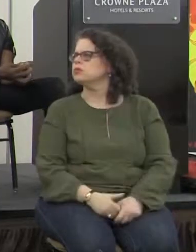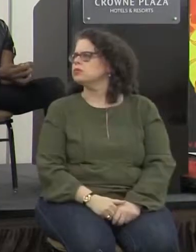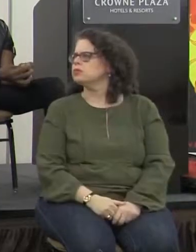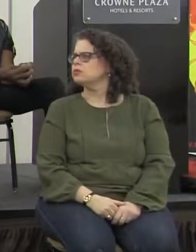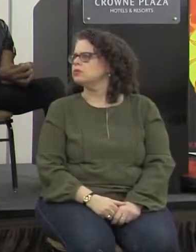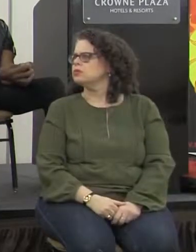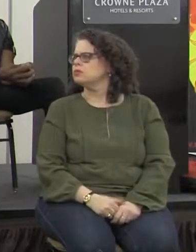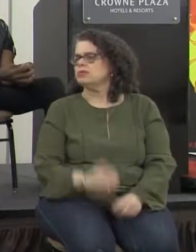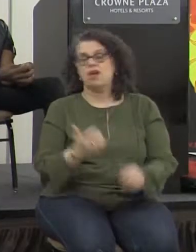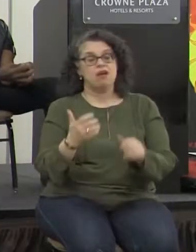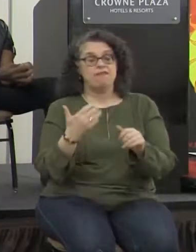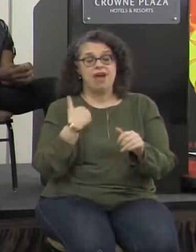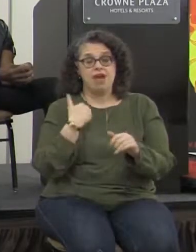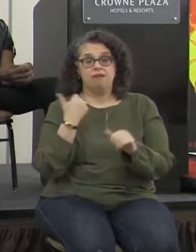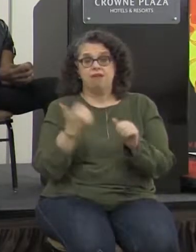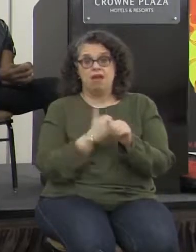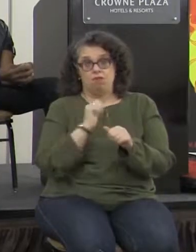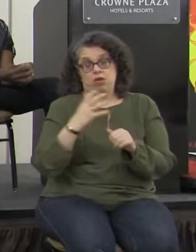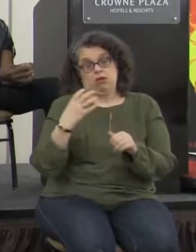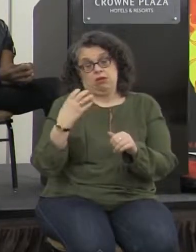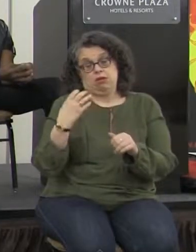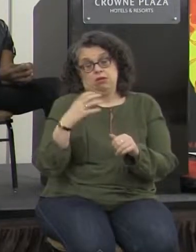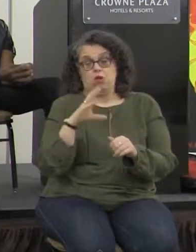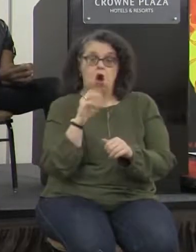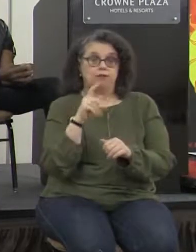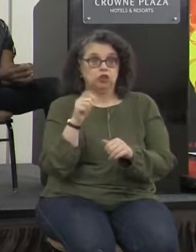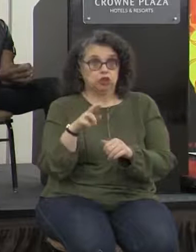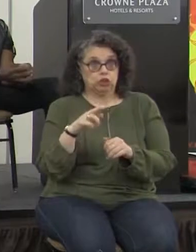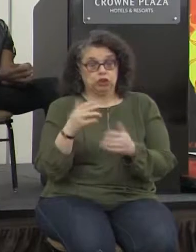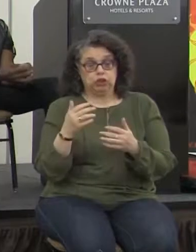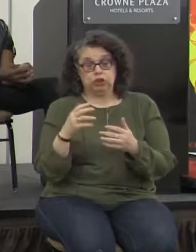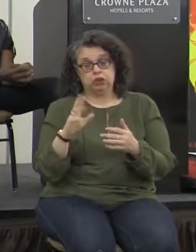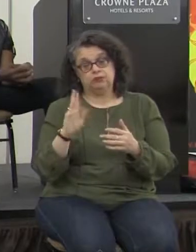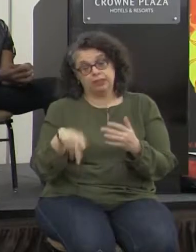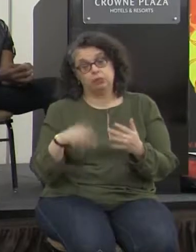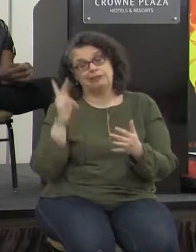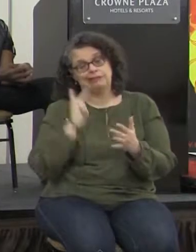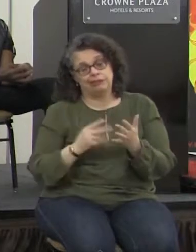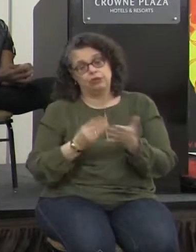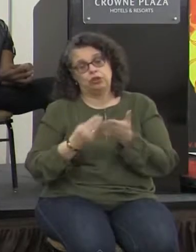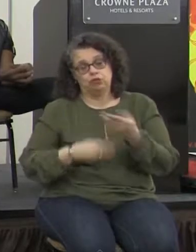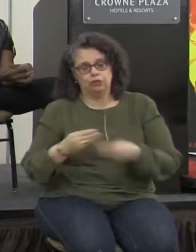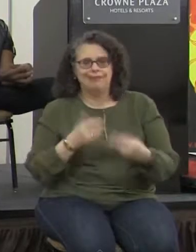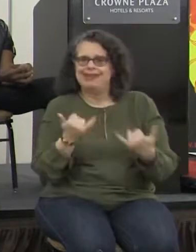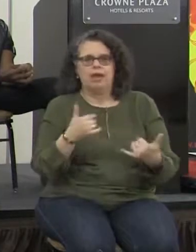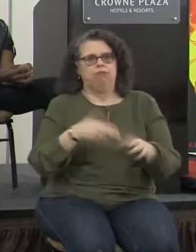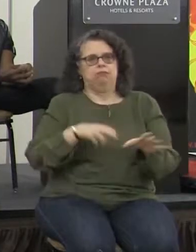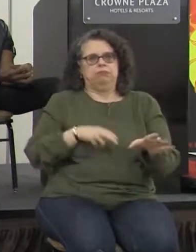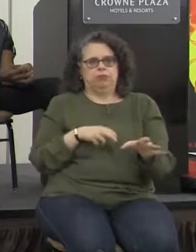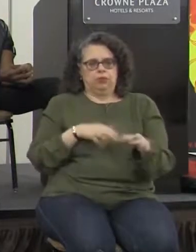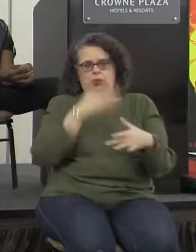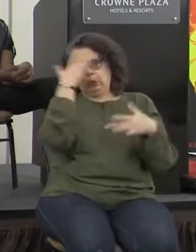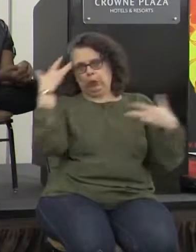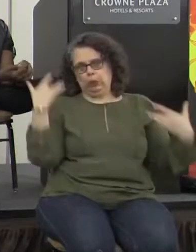I've been every officer in our chapter, every officer. So now that I'm not an officer anymore,